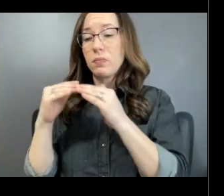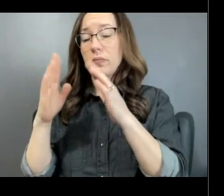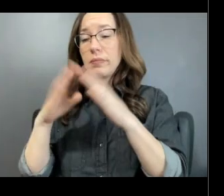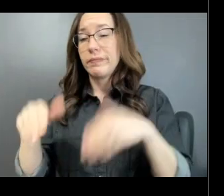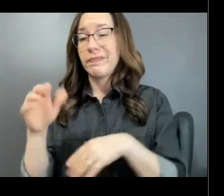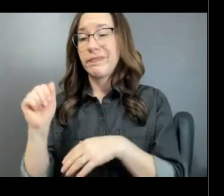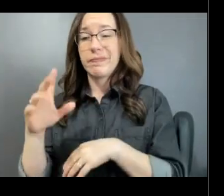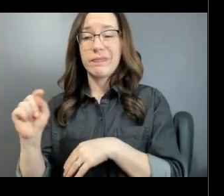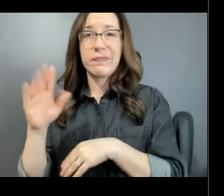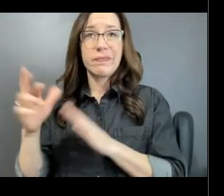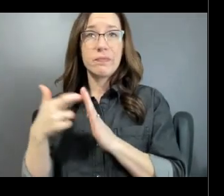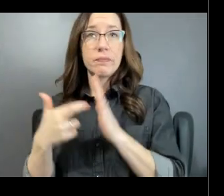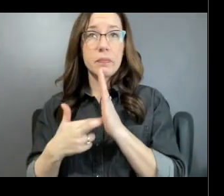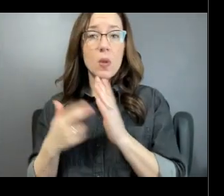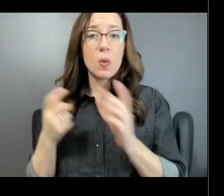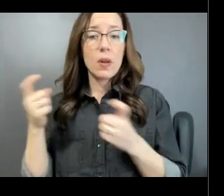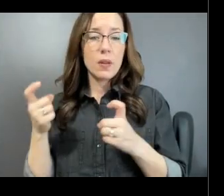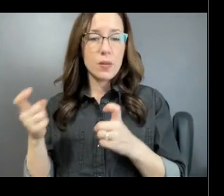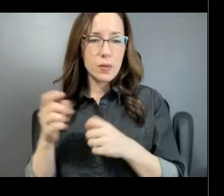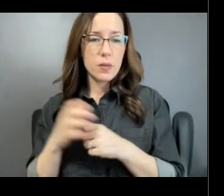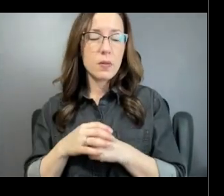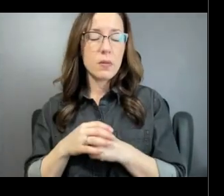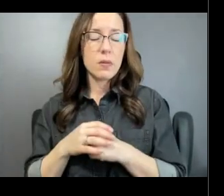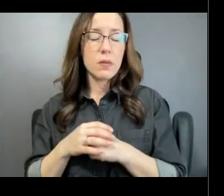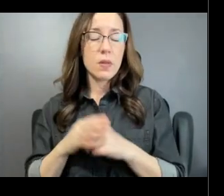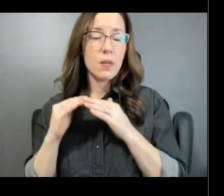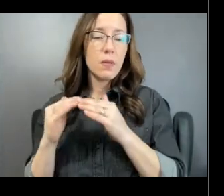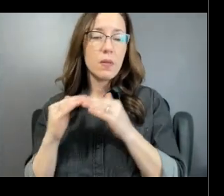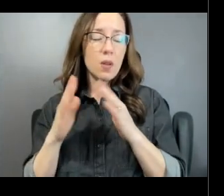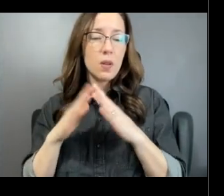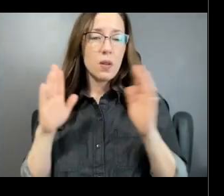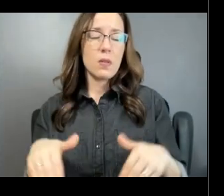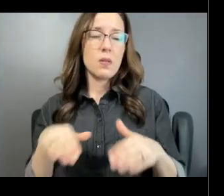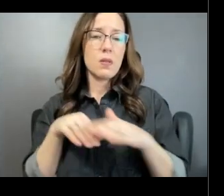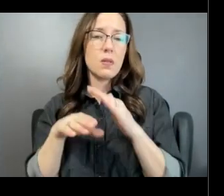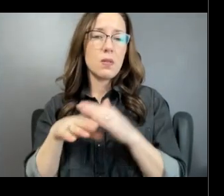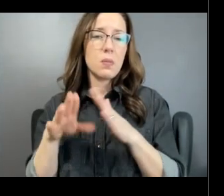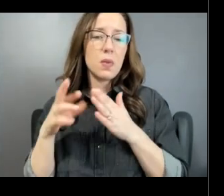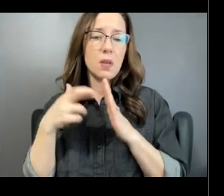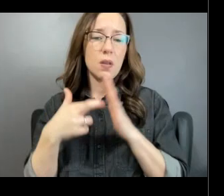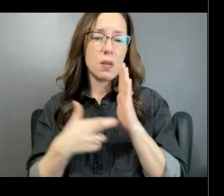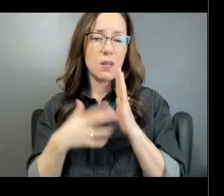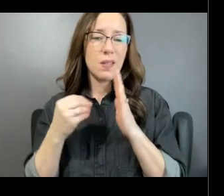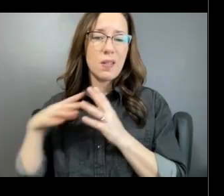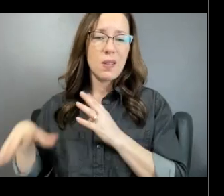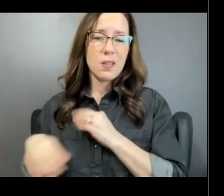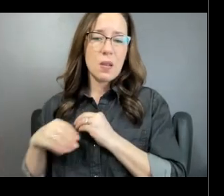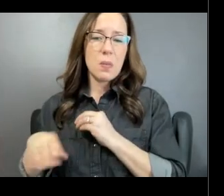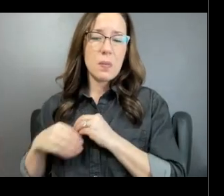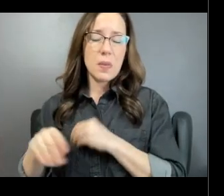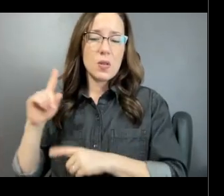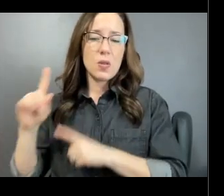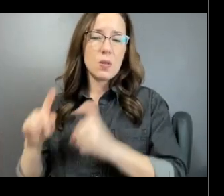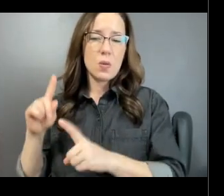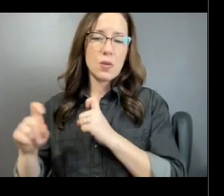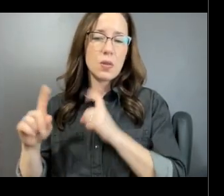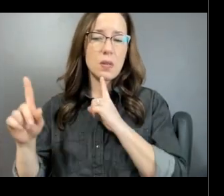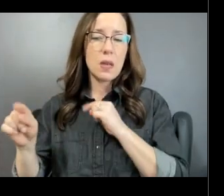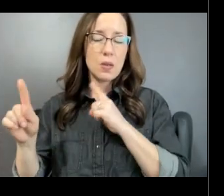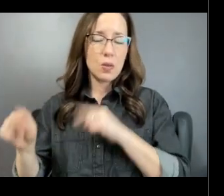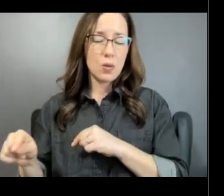regulations, the Fair Housing Accessibility Guidelines and the supplemental questions and answers,